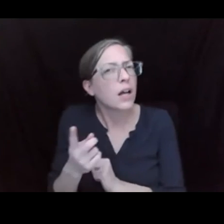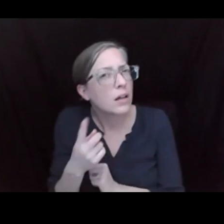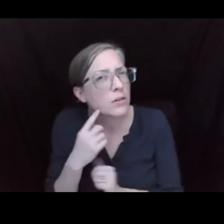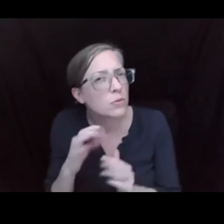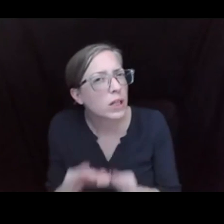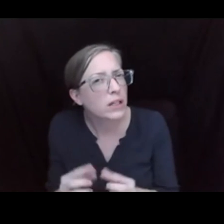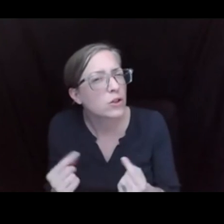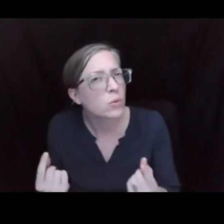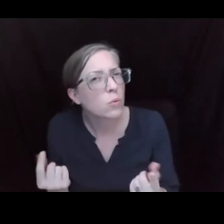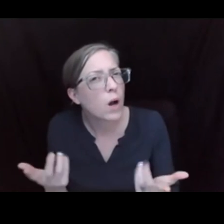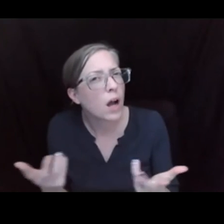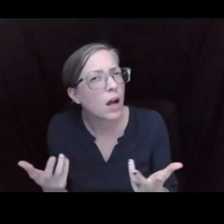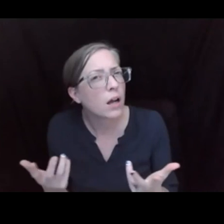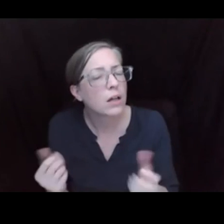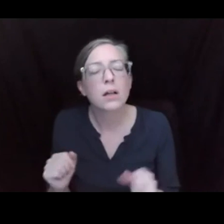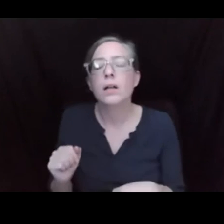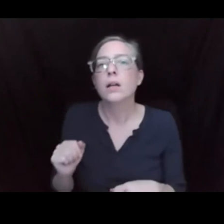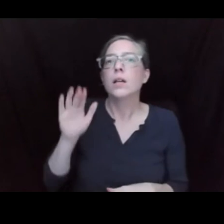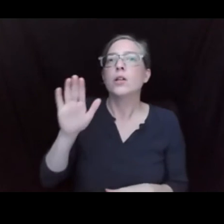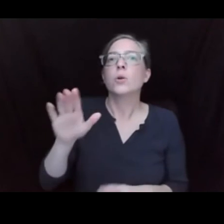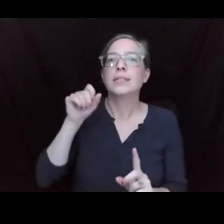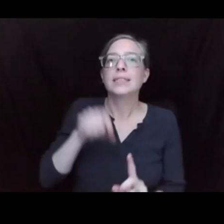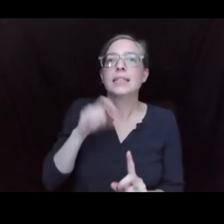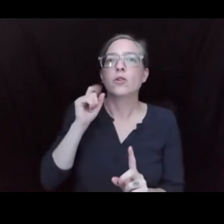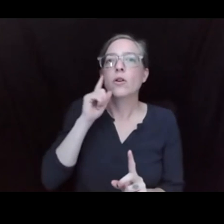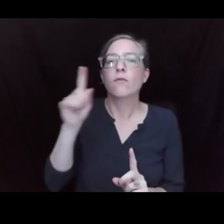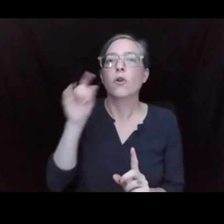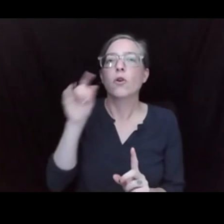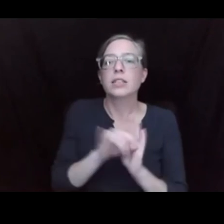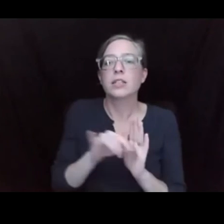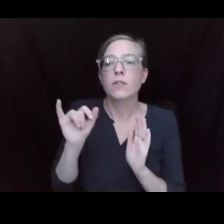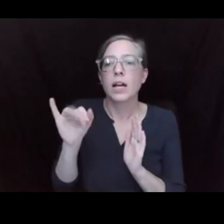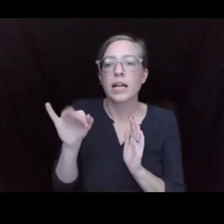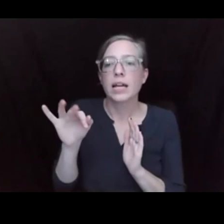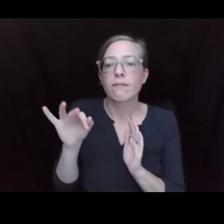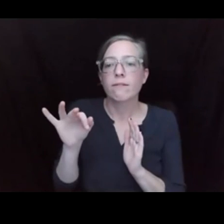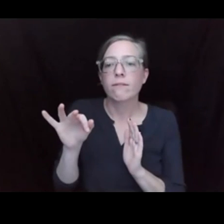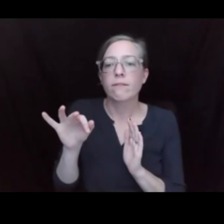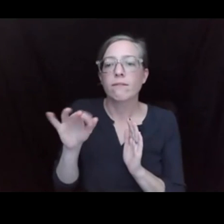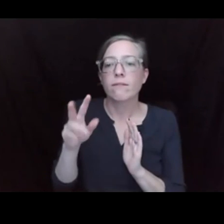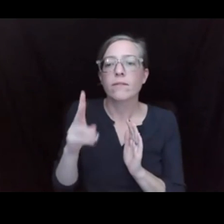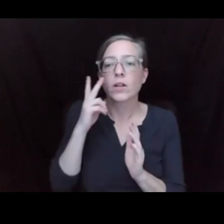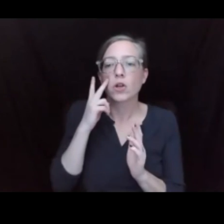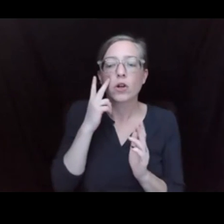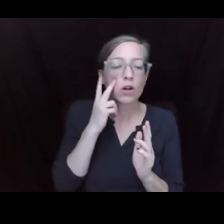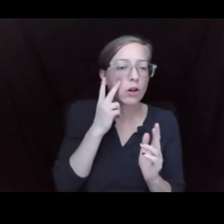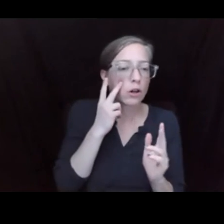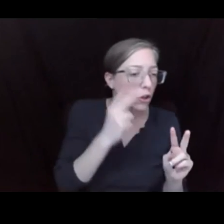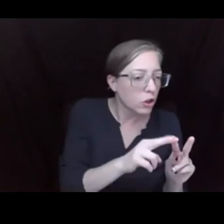signal? This signal for identifying whether you're looking at E. coli or